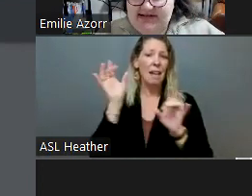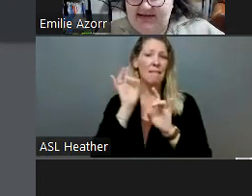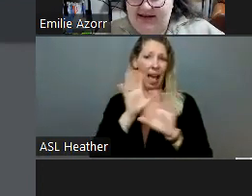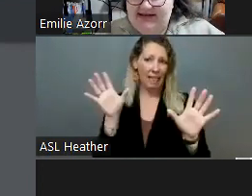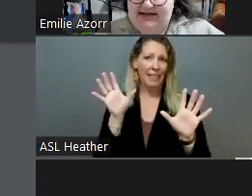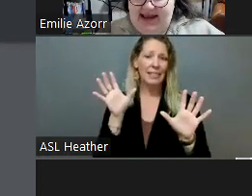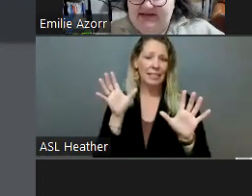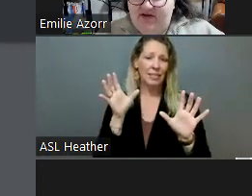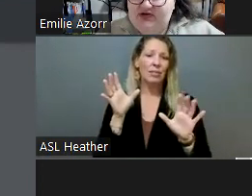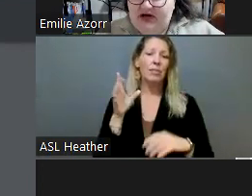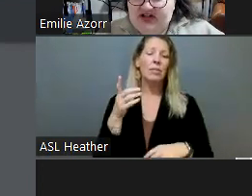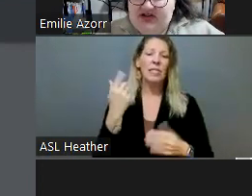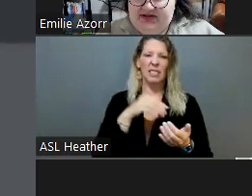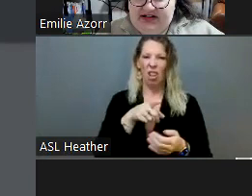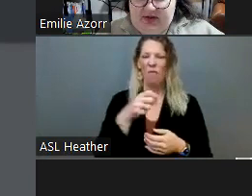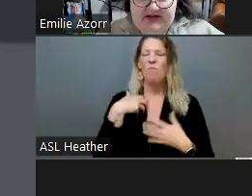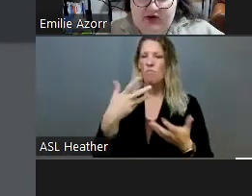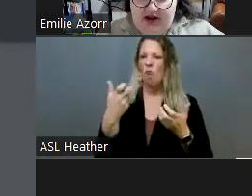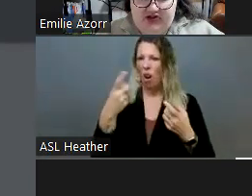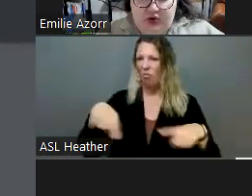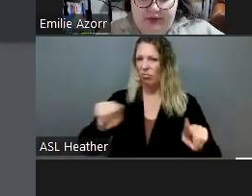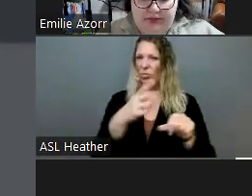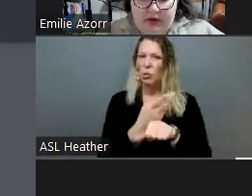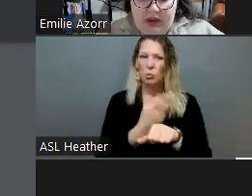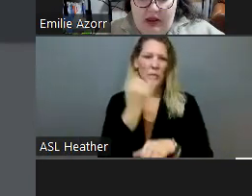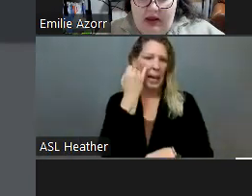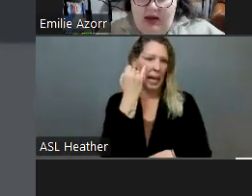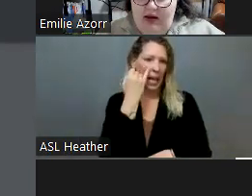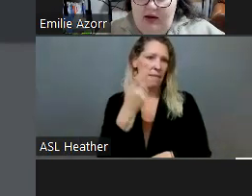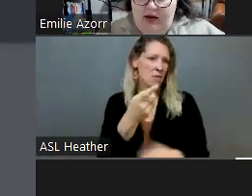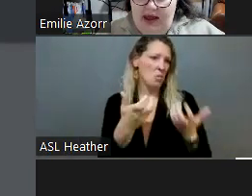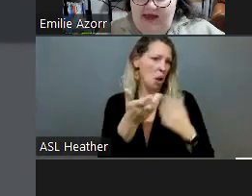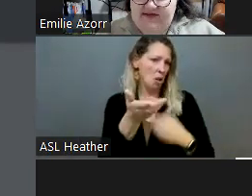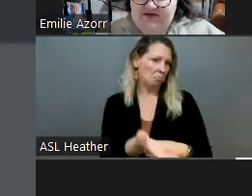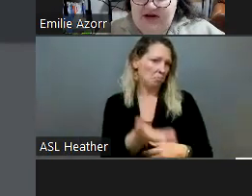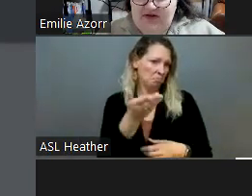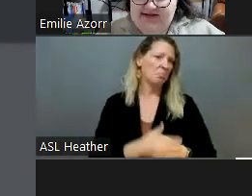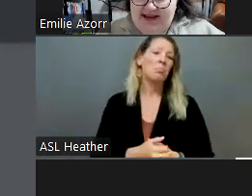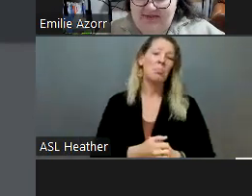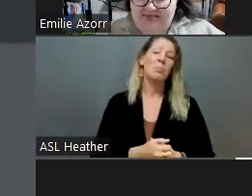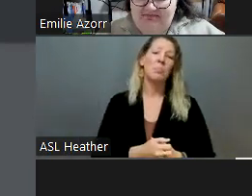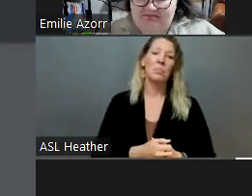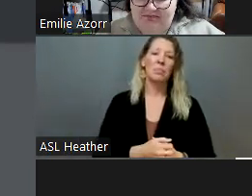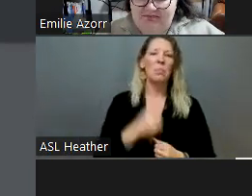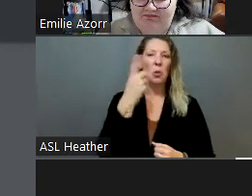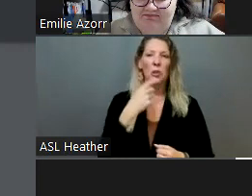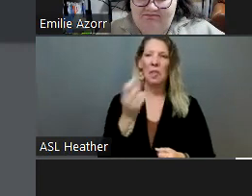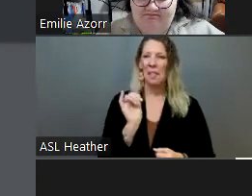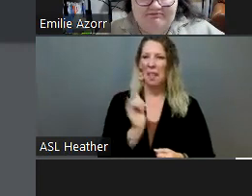And we wanted to link this in case folks wanted to use it as well. It's a great tool. And this is what it looks like.